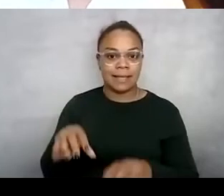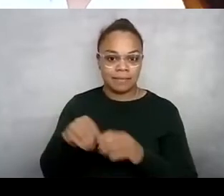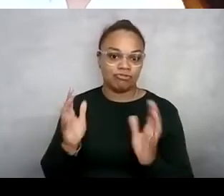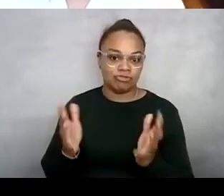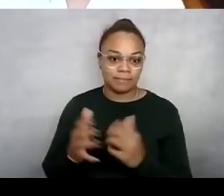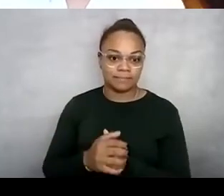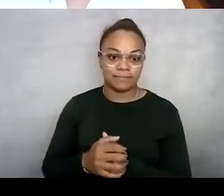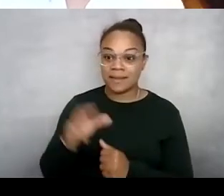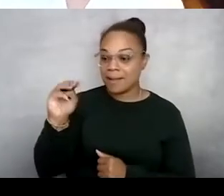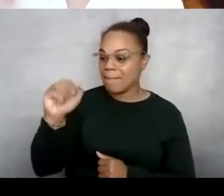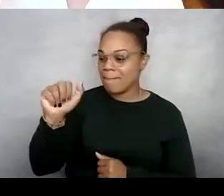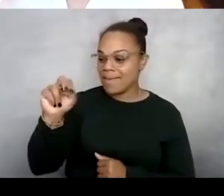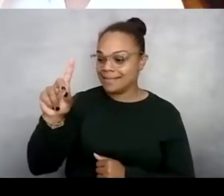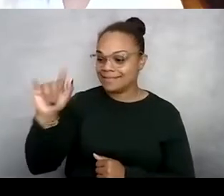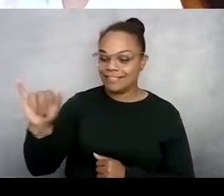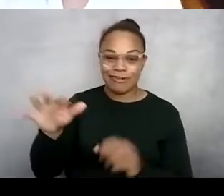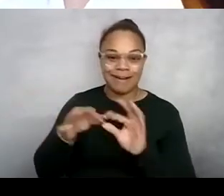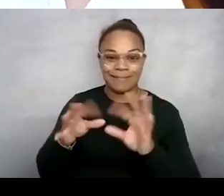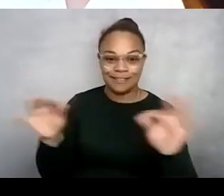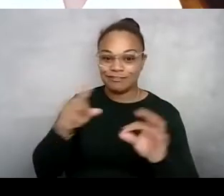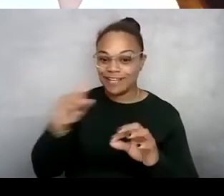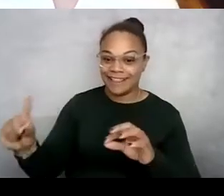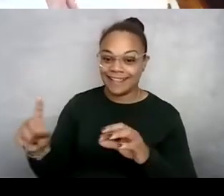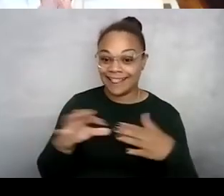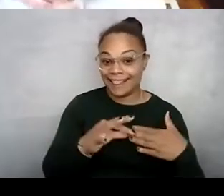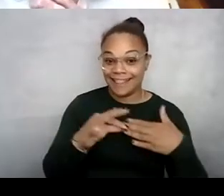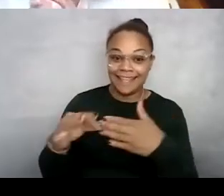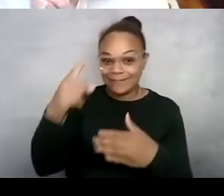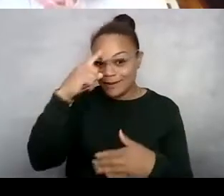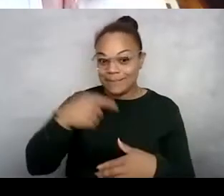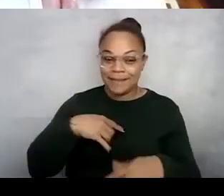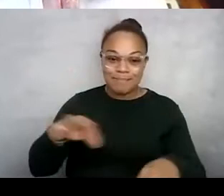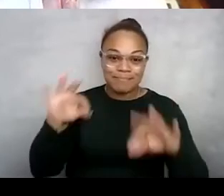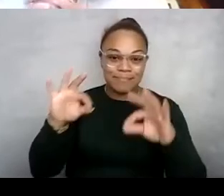up perfectly to ask Chris,